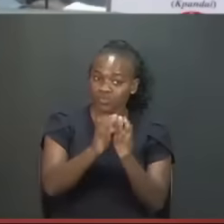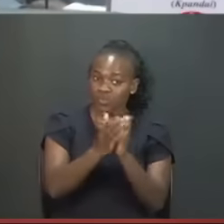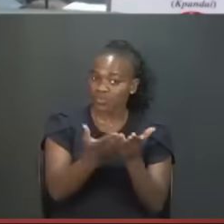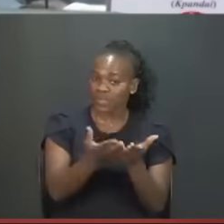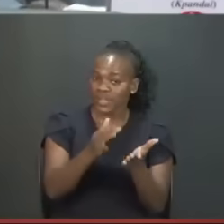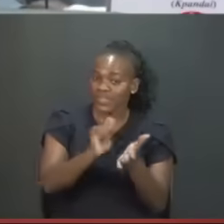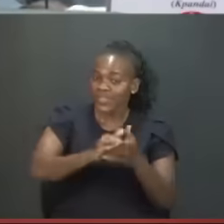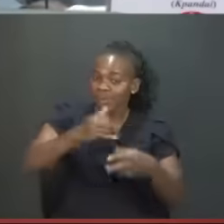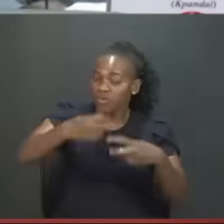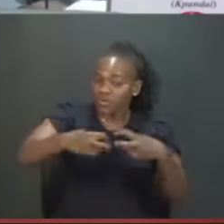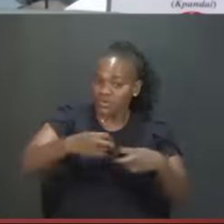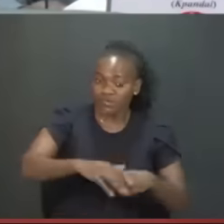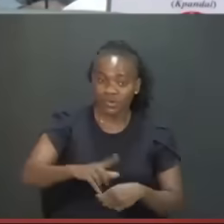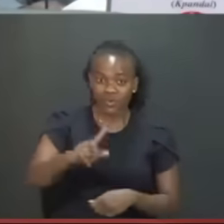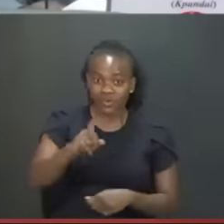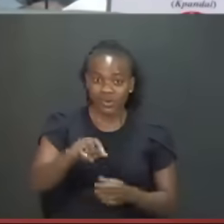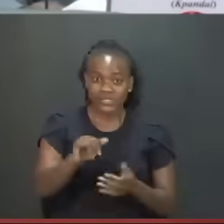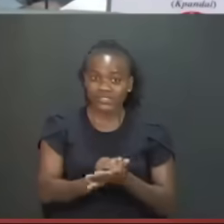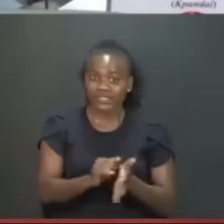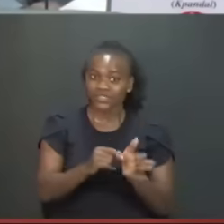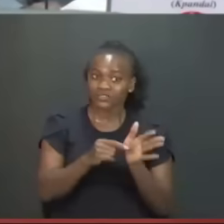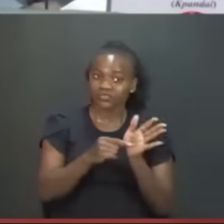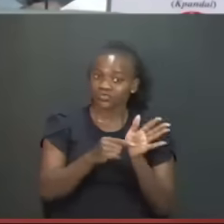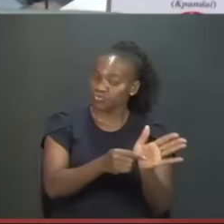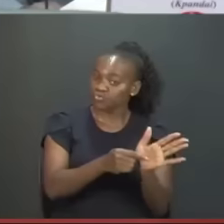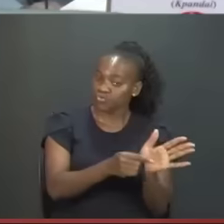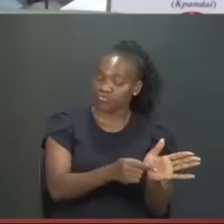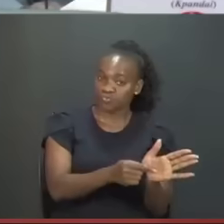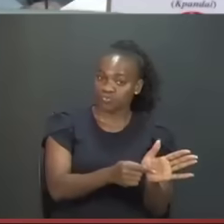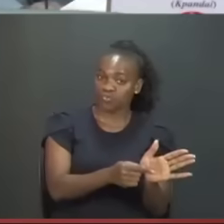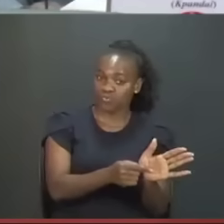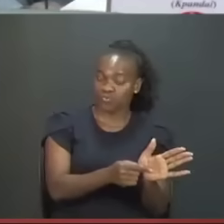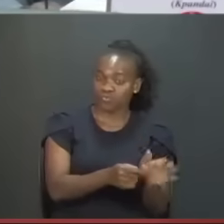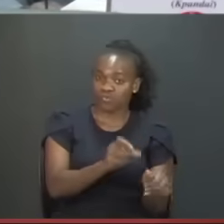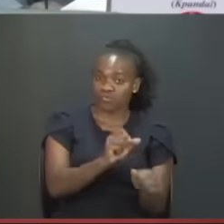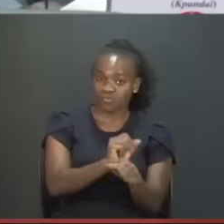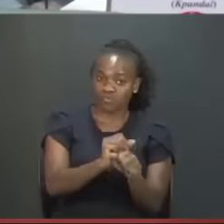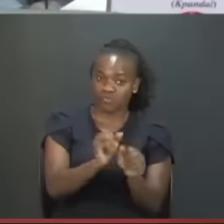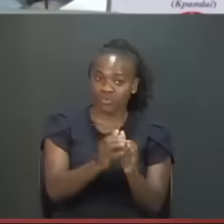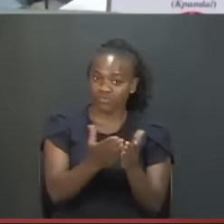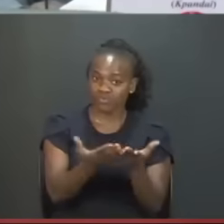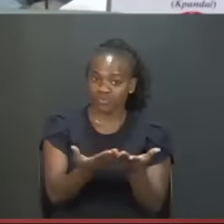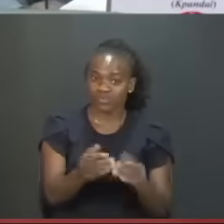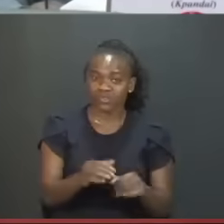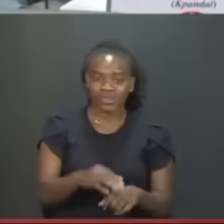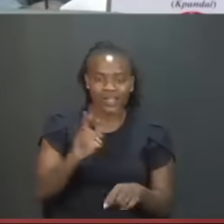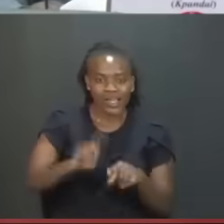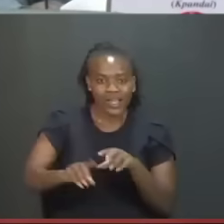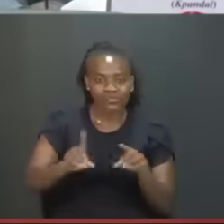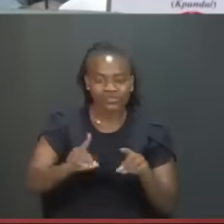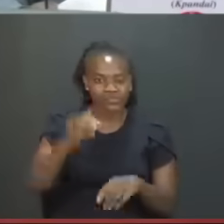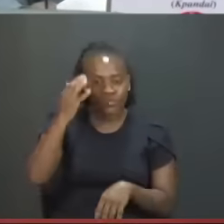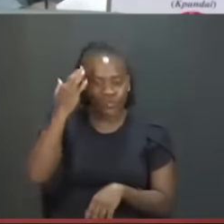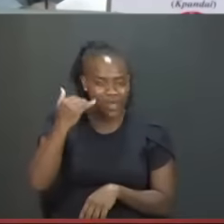matter. Even the questions that have been advertised on the order paper, we are not taking them.